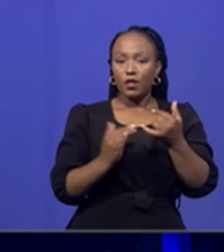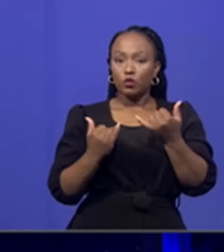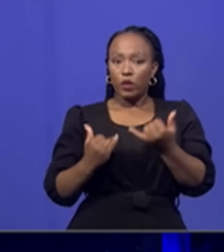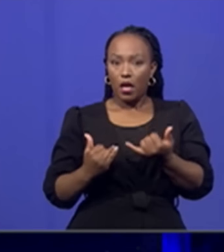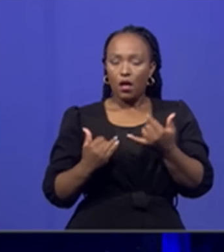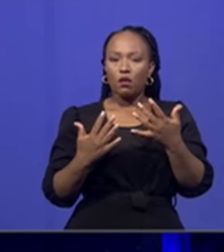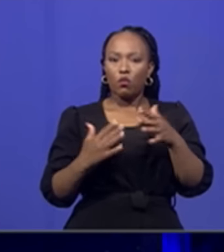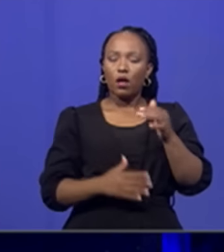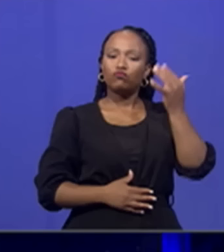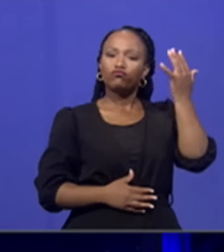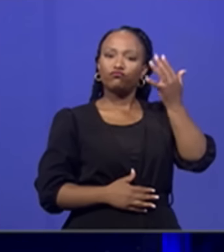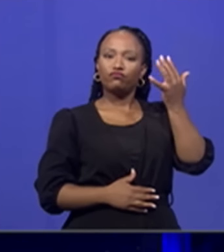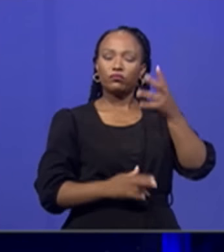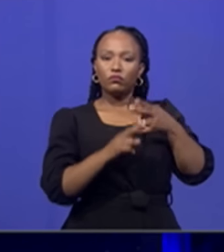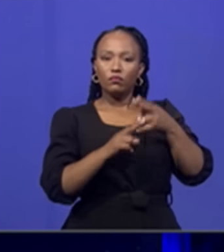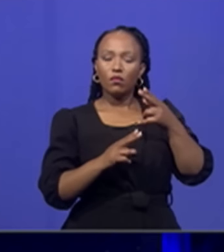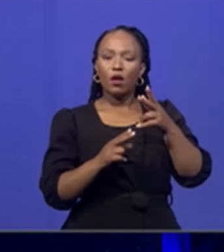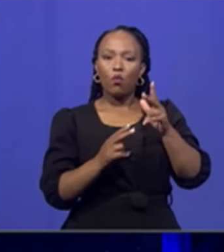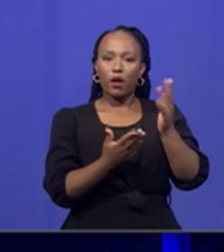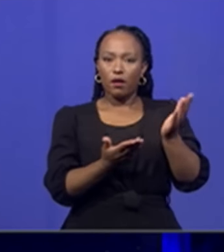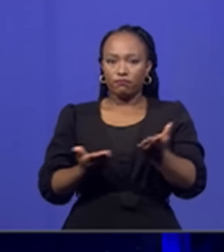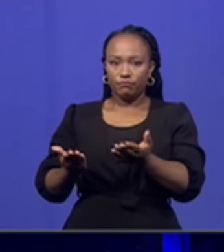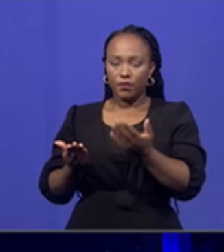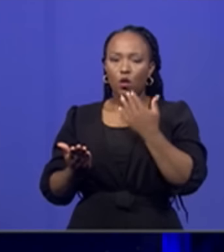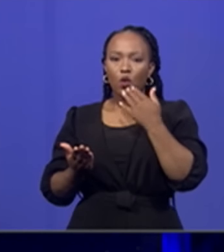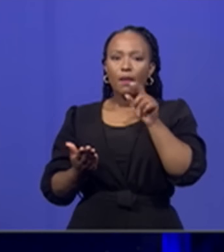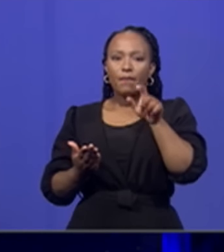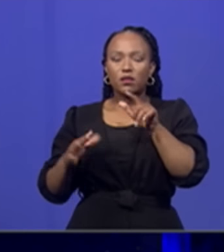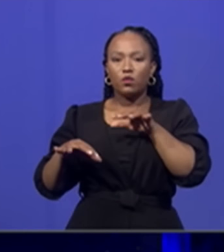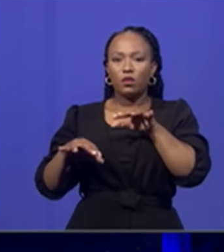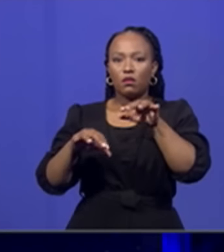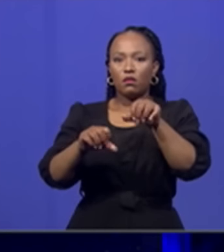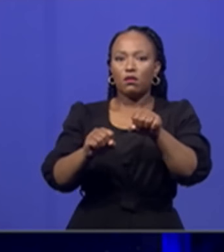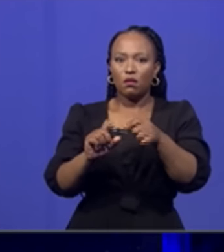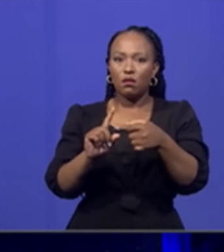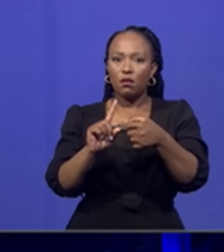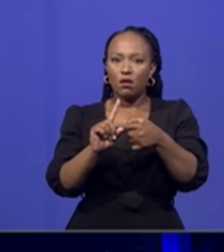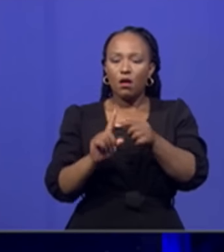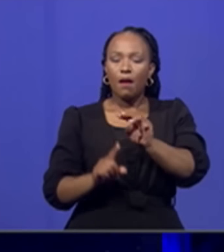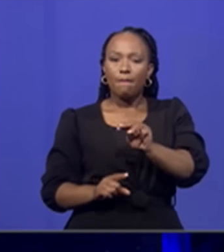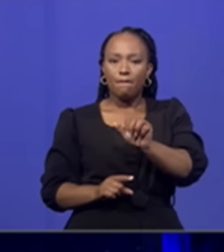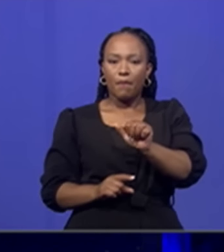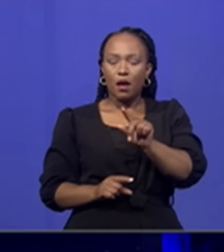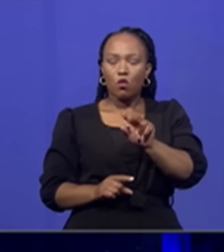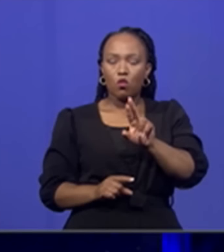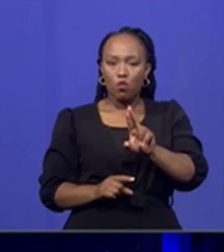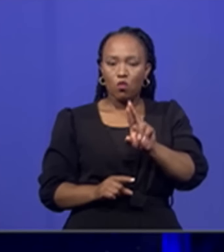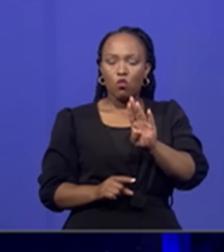leng ngaka Johnson Ngqobani Makhubu ya tlang ho qala mosebetsi mathwasong a kgwedi e tlang.